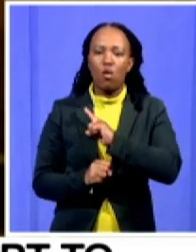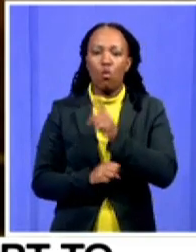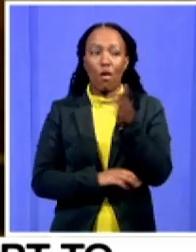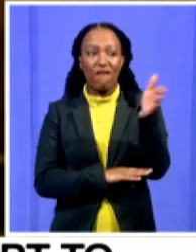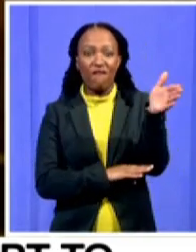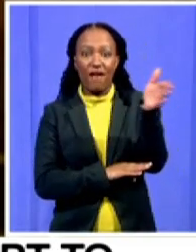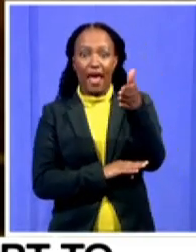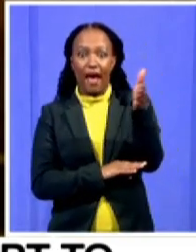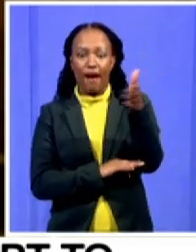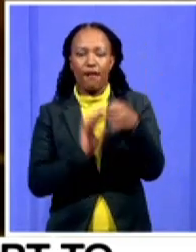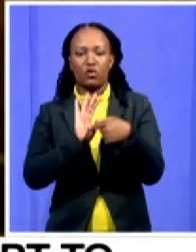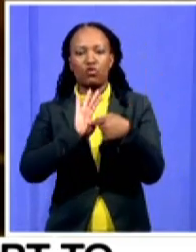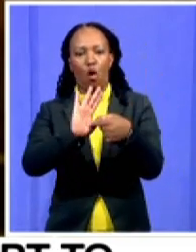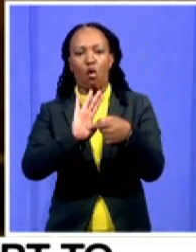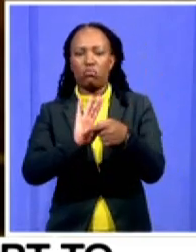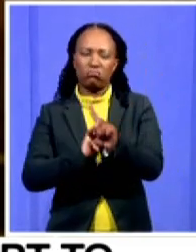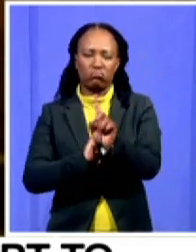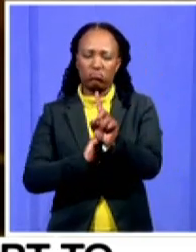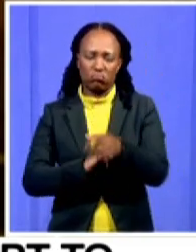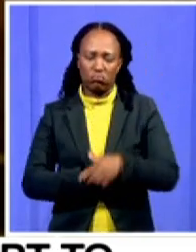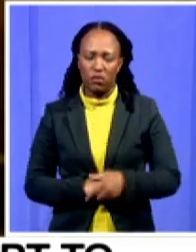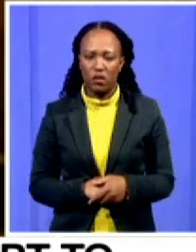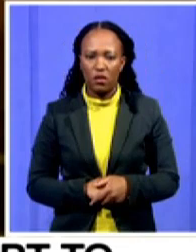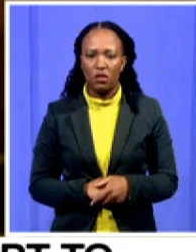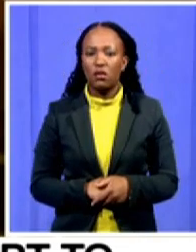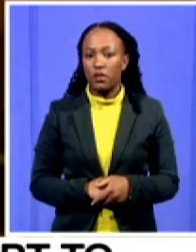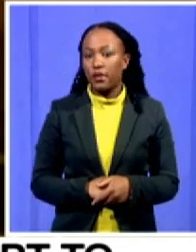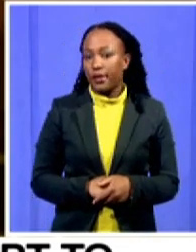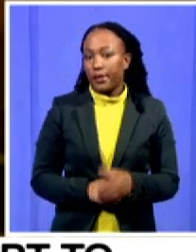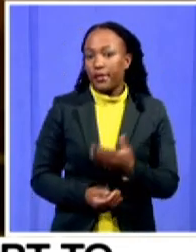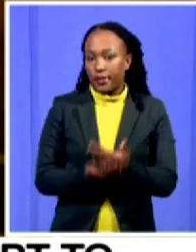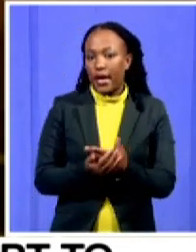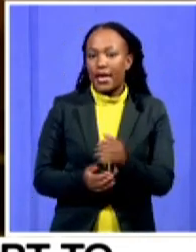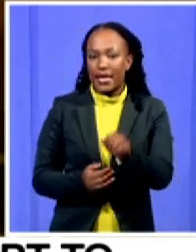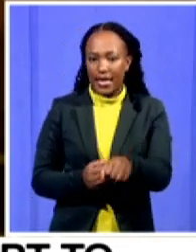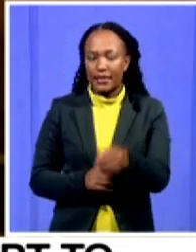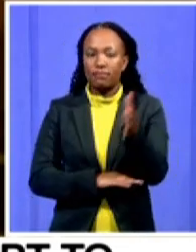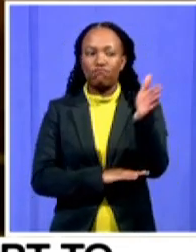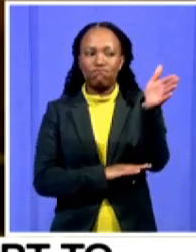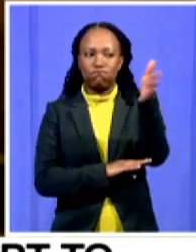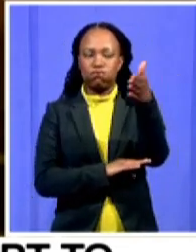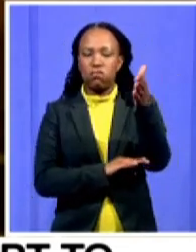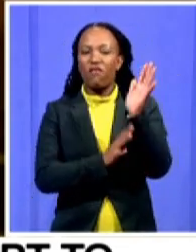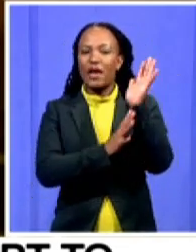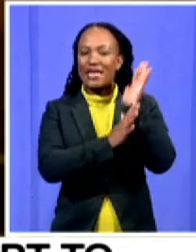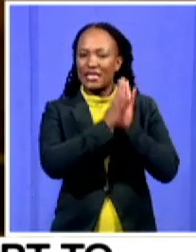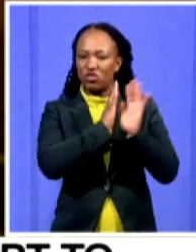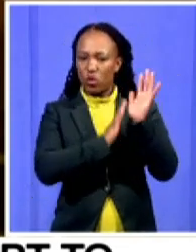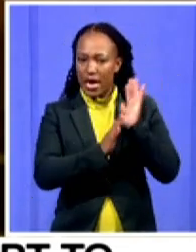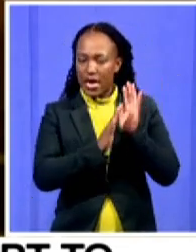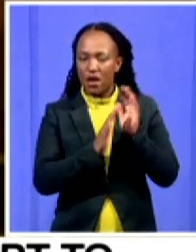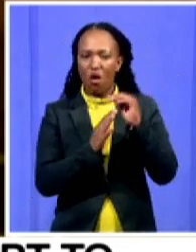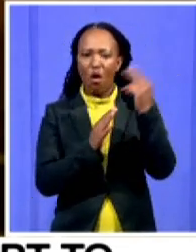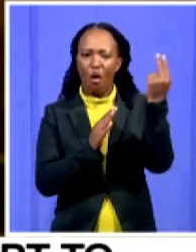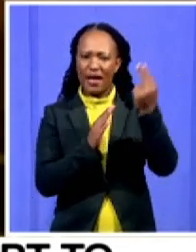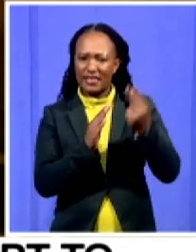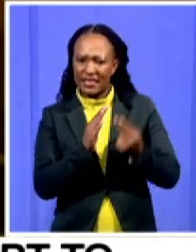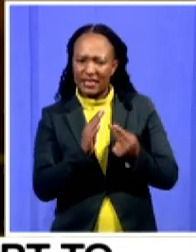be displayed in that way. They were saying that it can be displayed, of course, for historic and artistic or